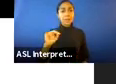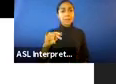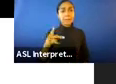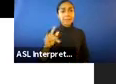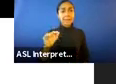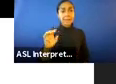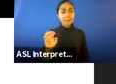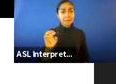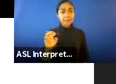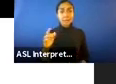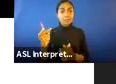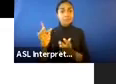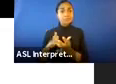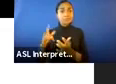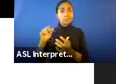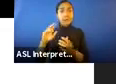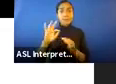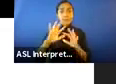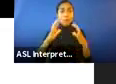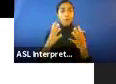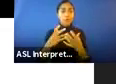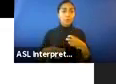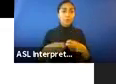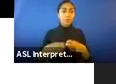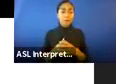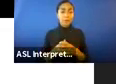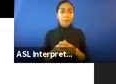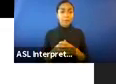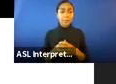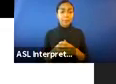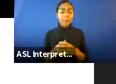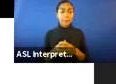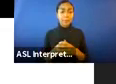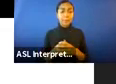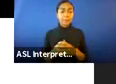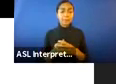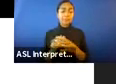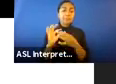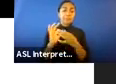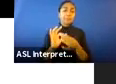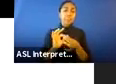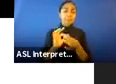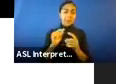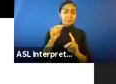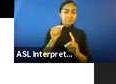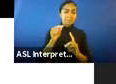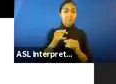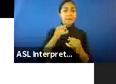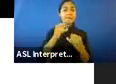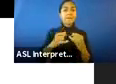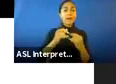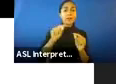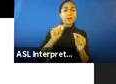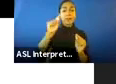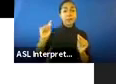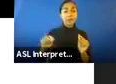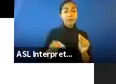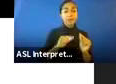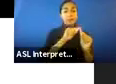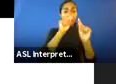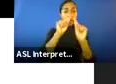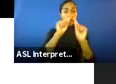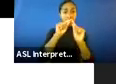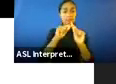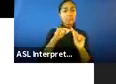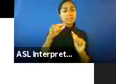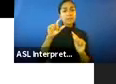brings us back to the final step here in this pandemic